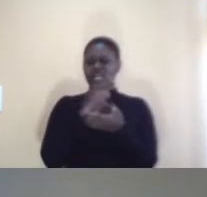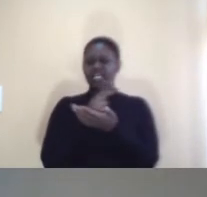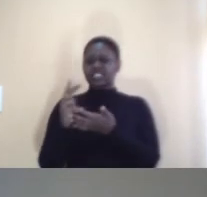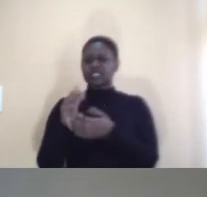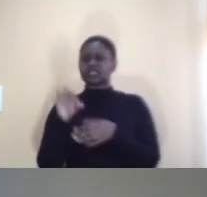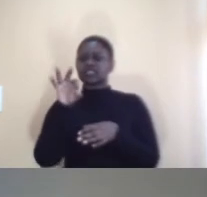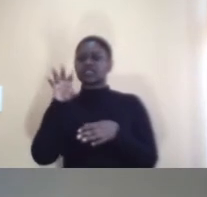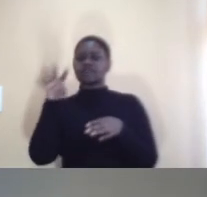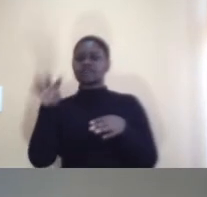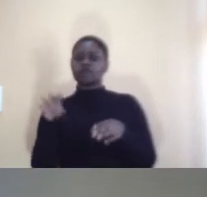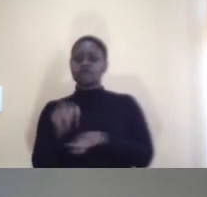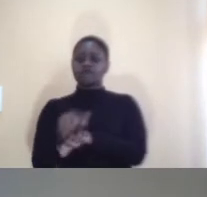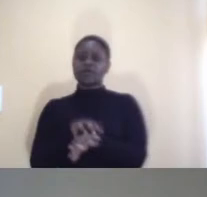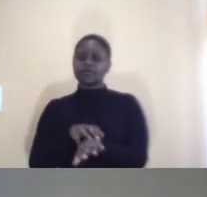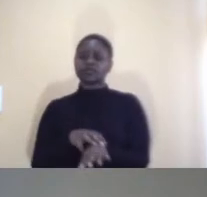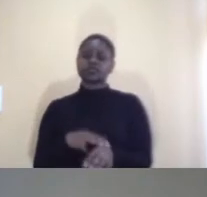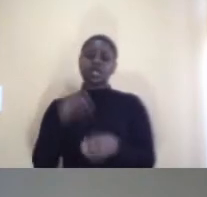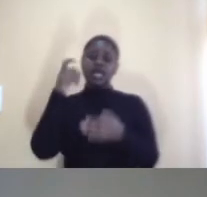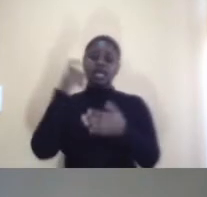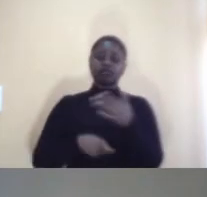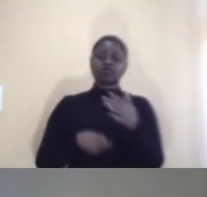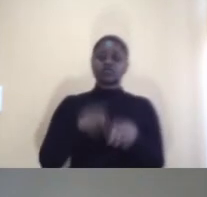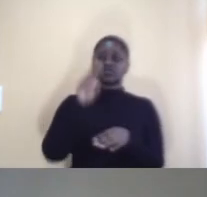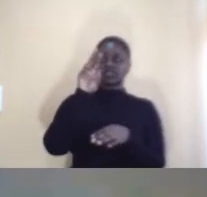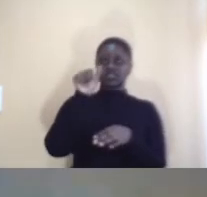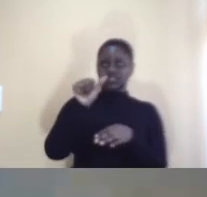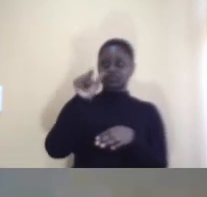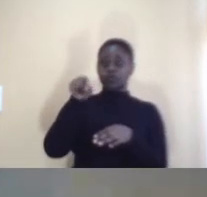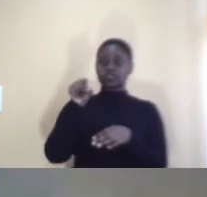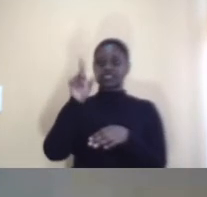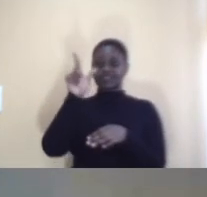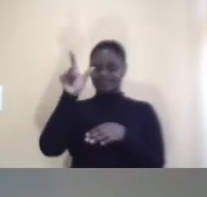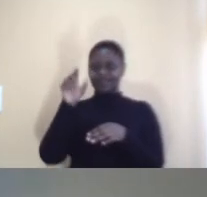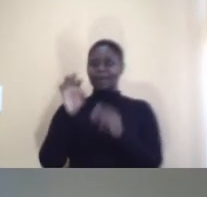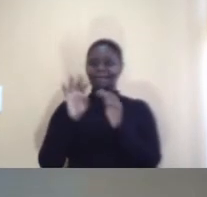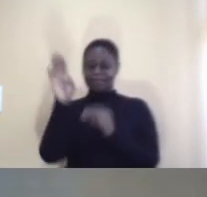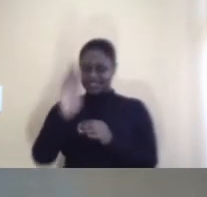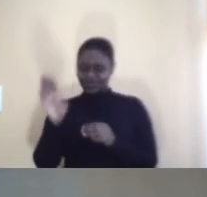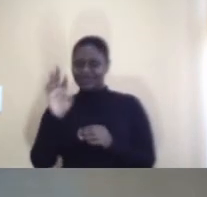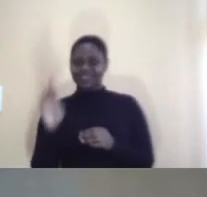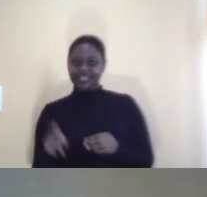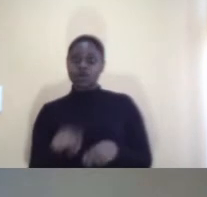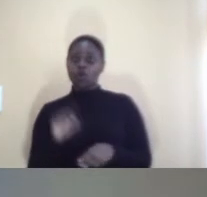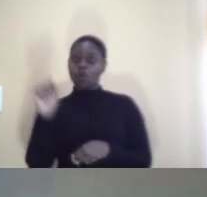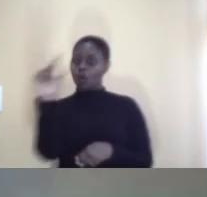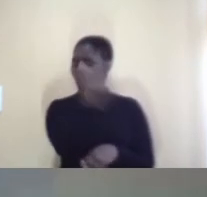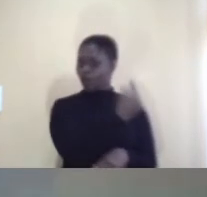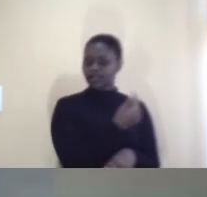agrarian land reform programs at a cost of 6.7 billion rand. Of all these farms,